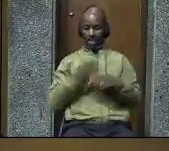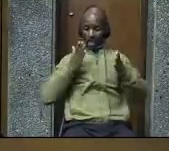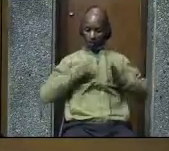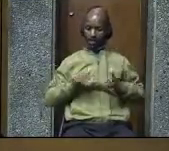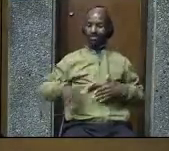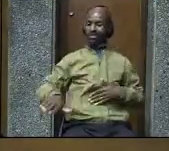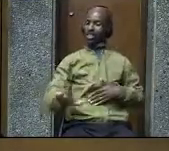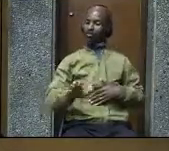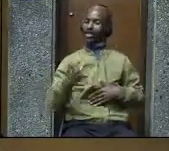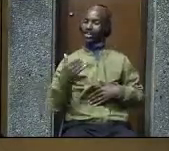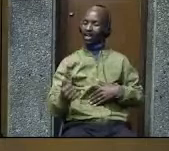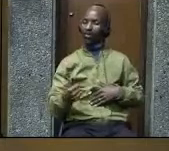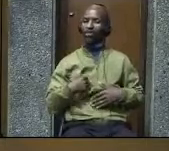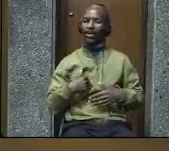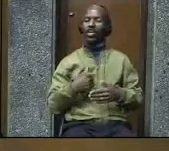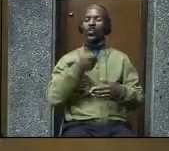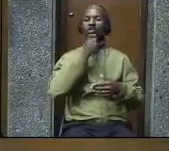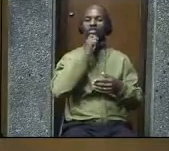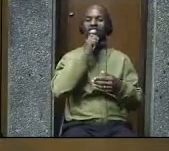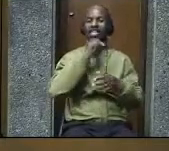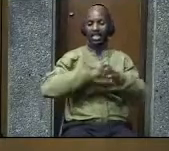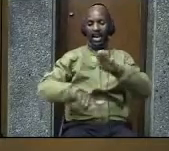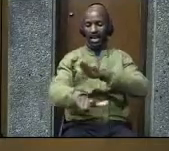settlements deceding kile land